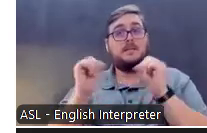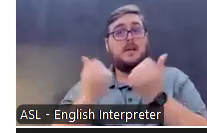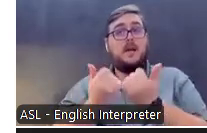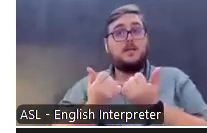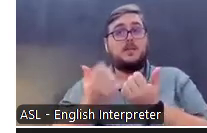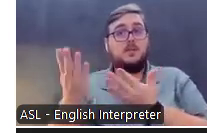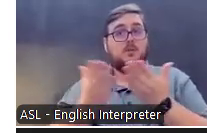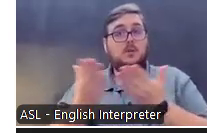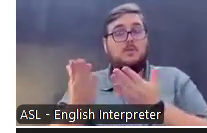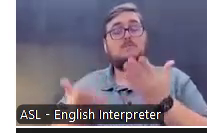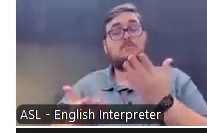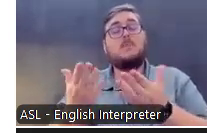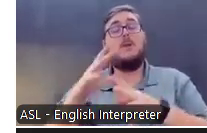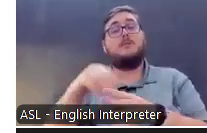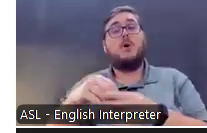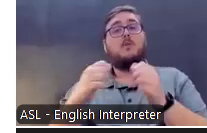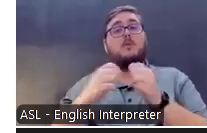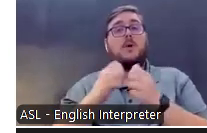school AT considerations as well.